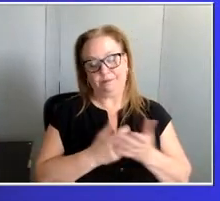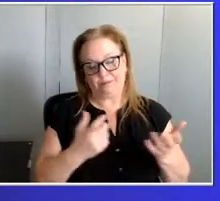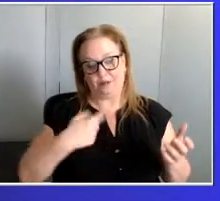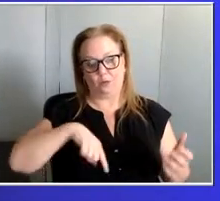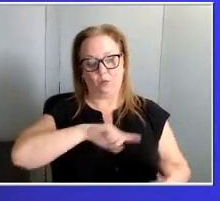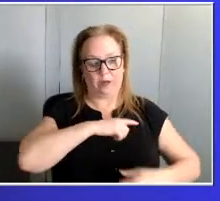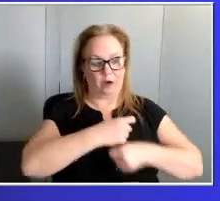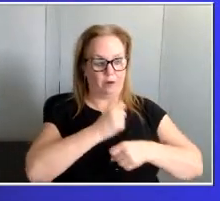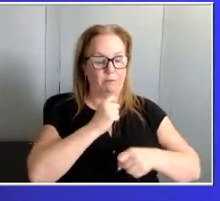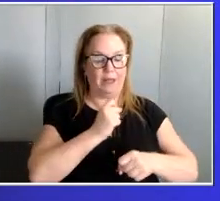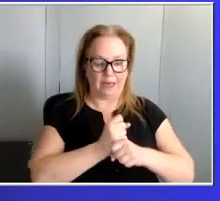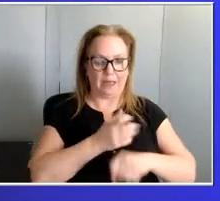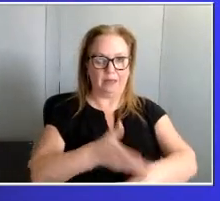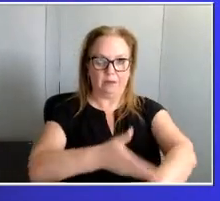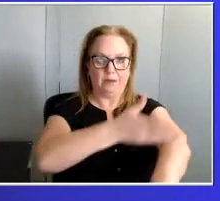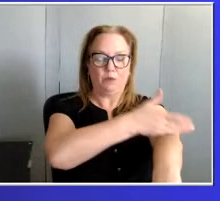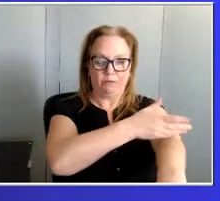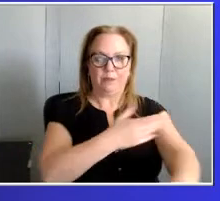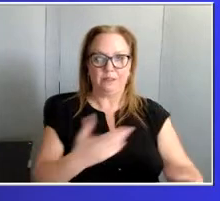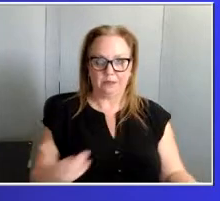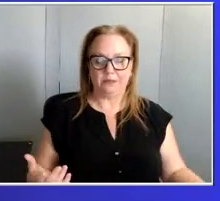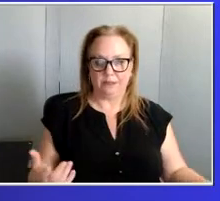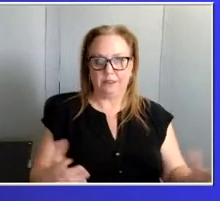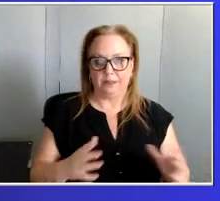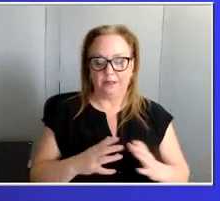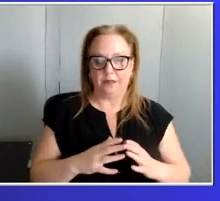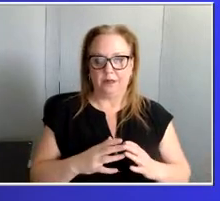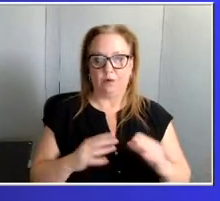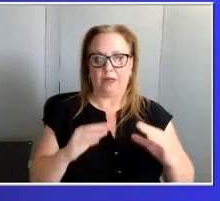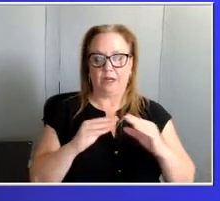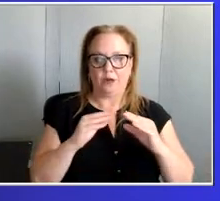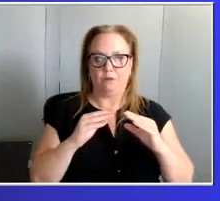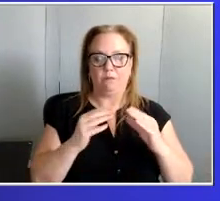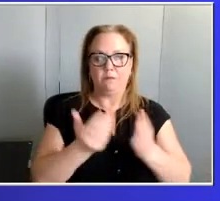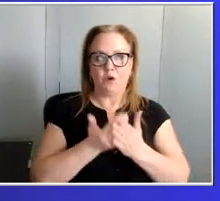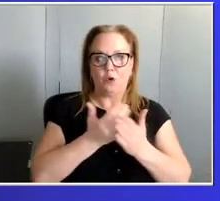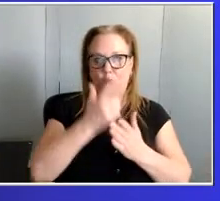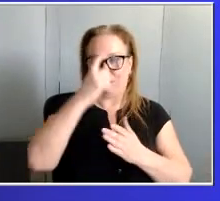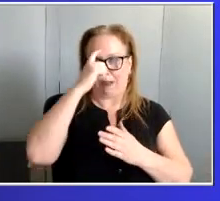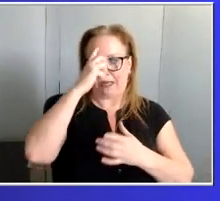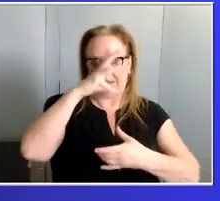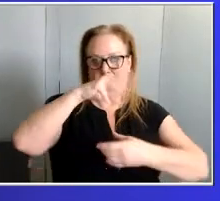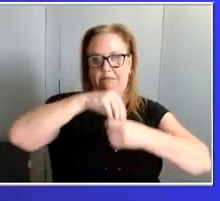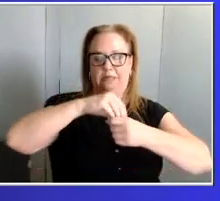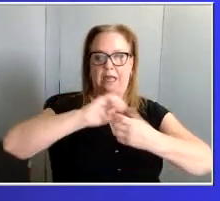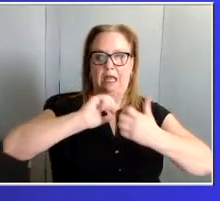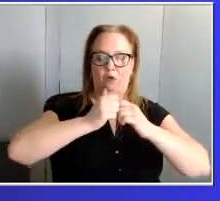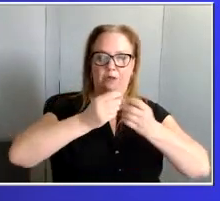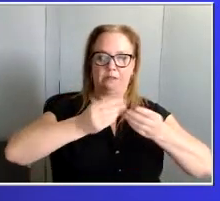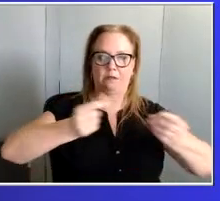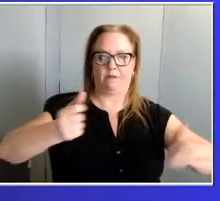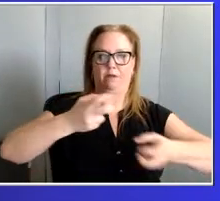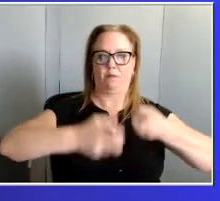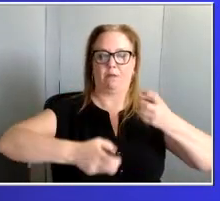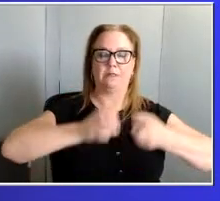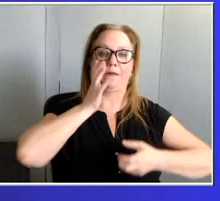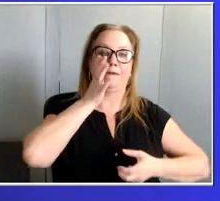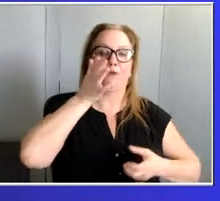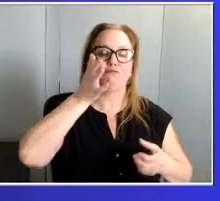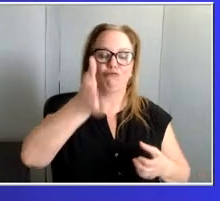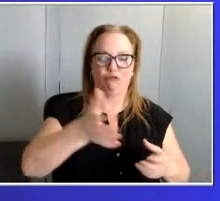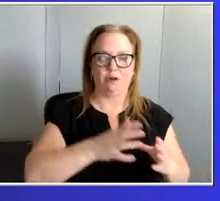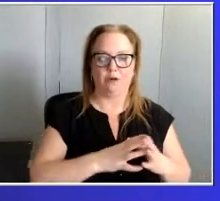making inroads, and we are getting new minds in on this problem and how to tackle the issues of the future.